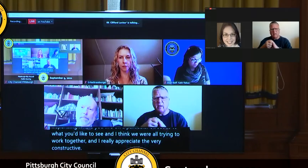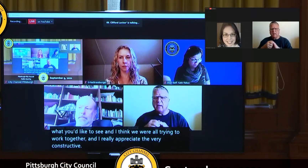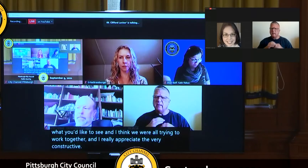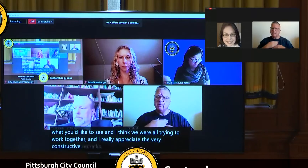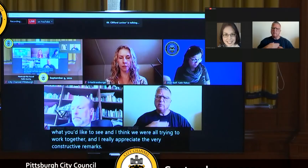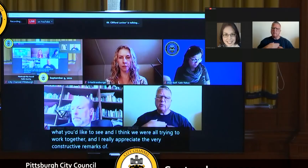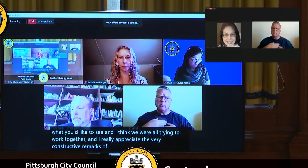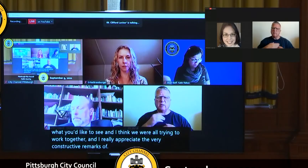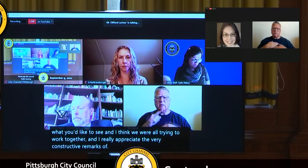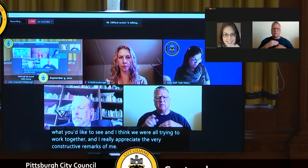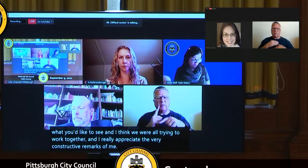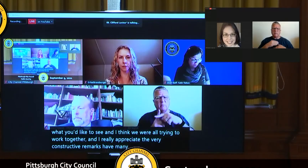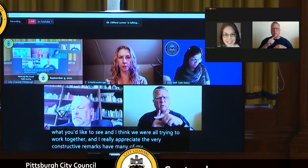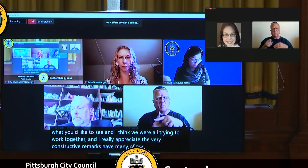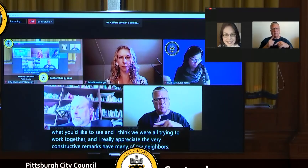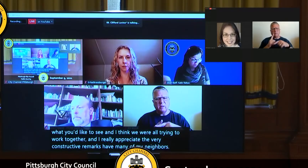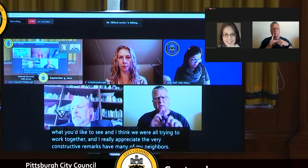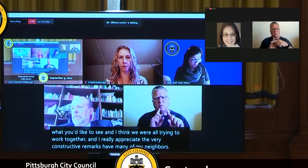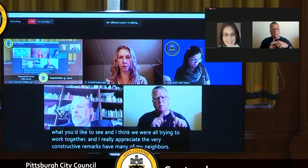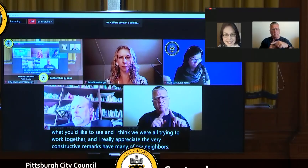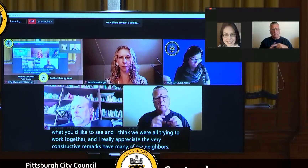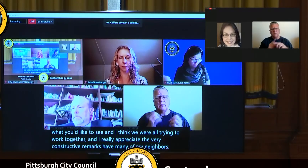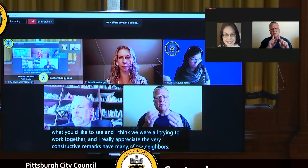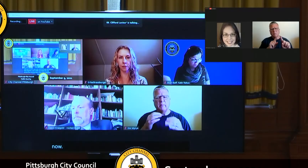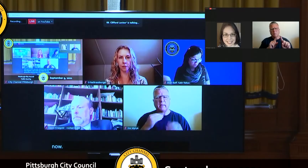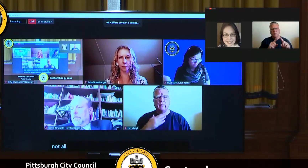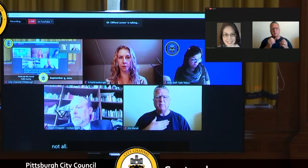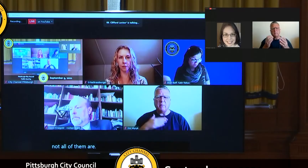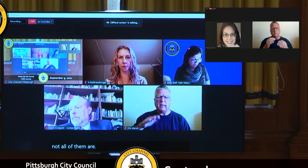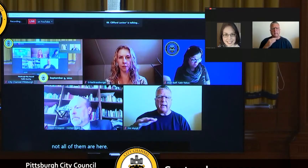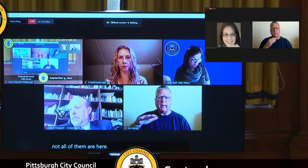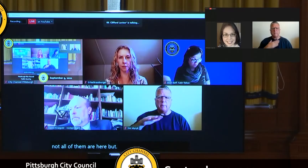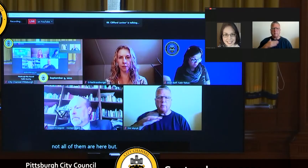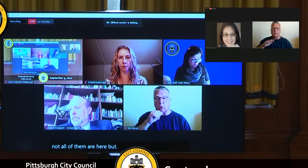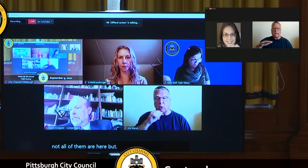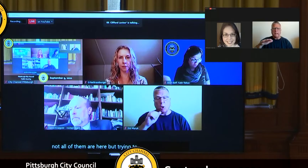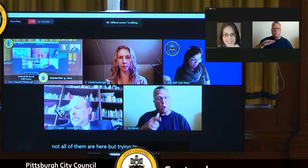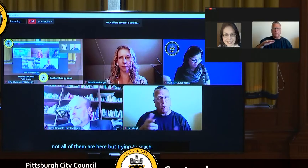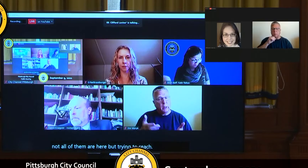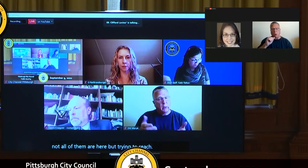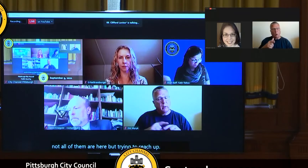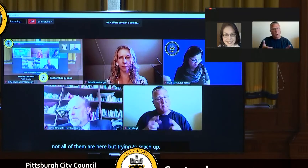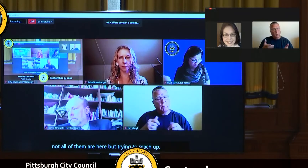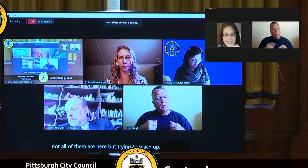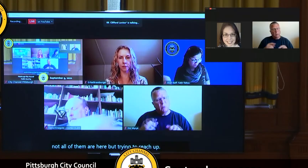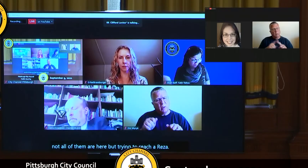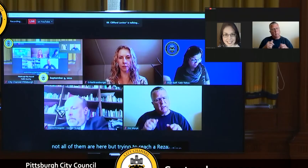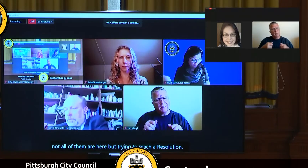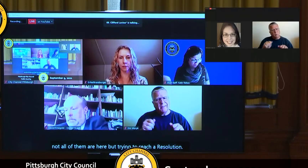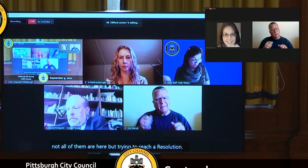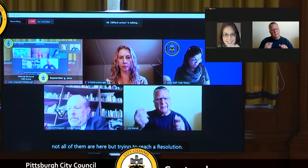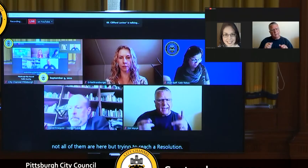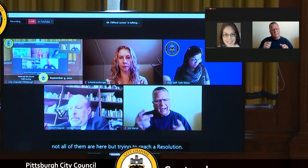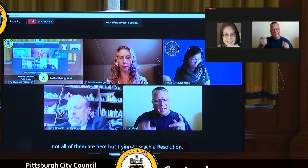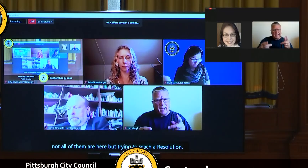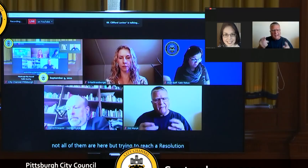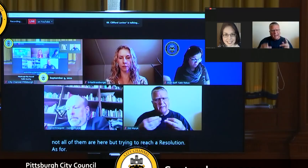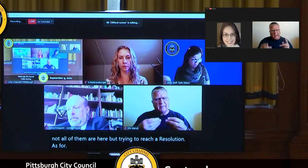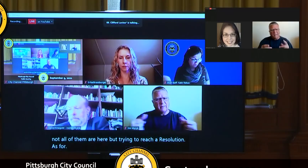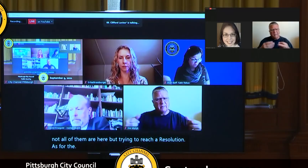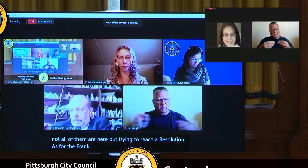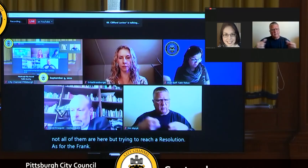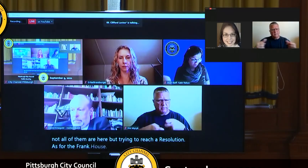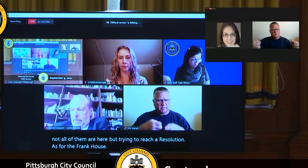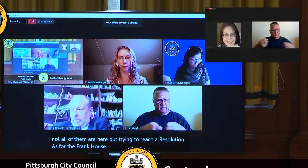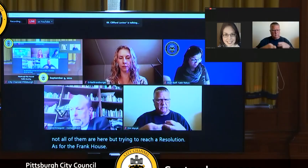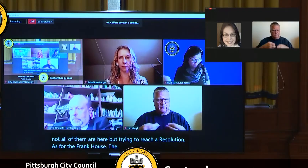of many of my neighbors, not all of whom are here, but trying to reach a resolution. As for the Frank House,